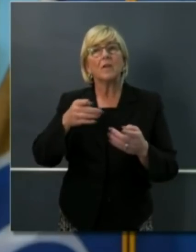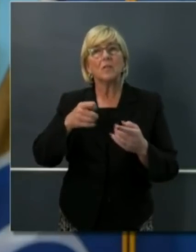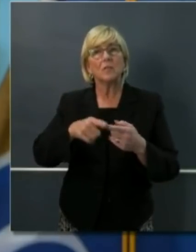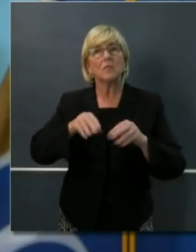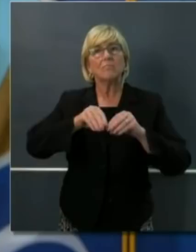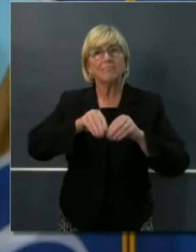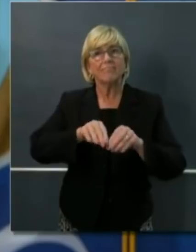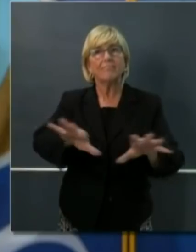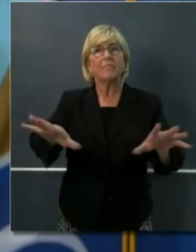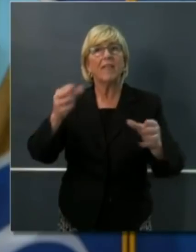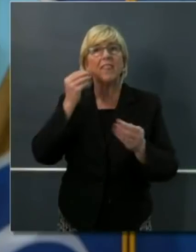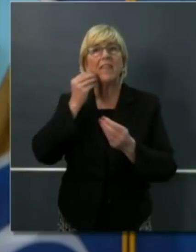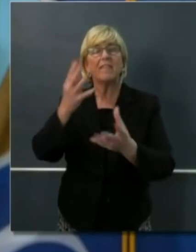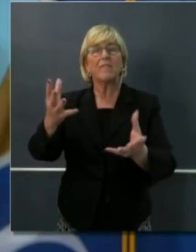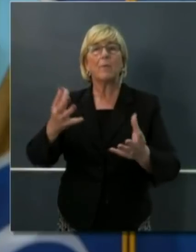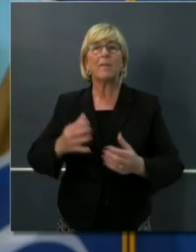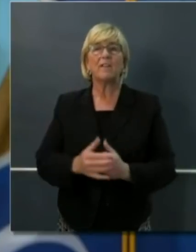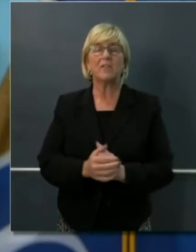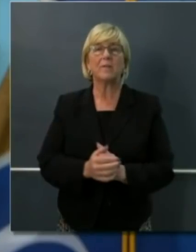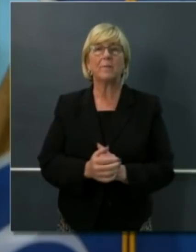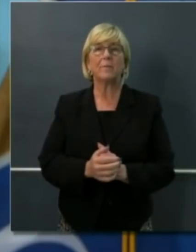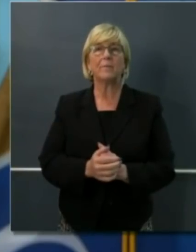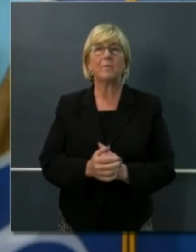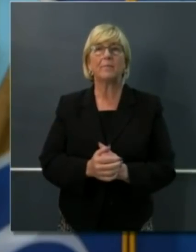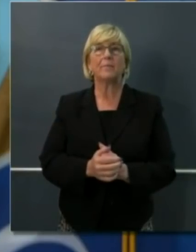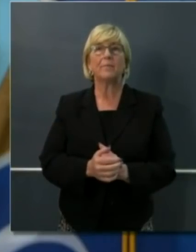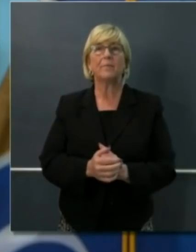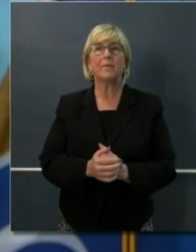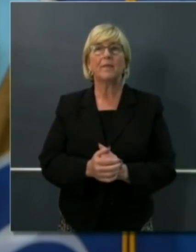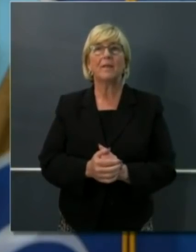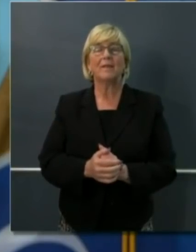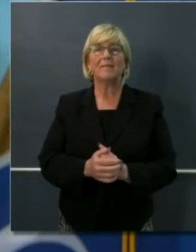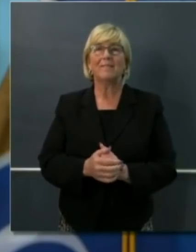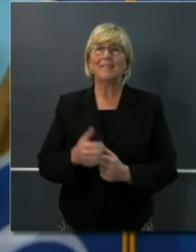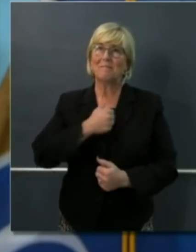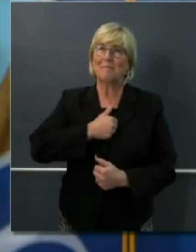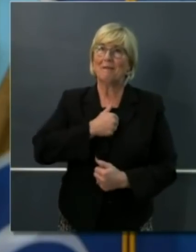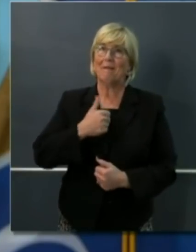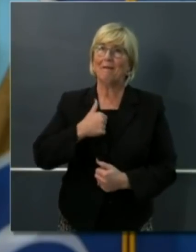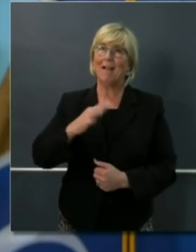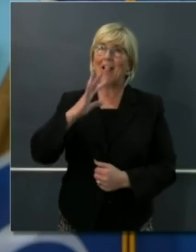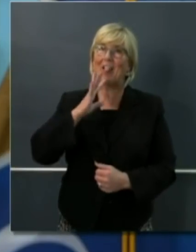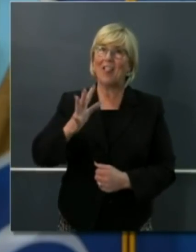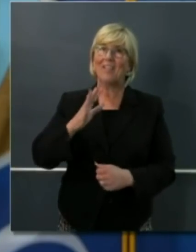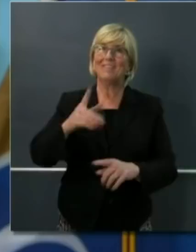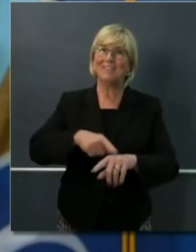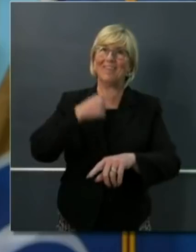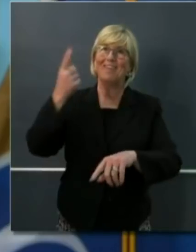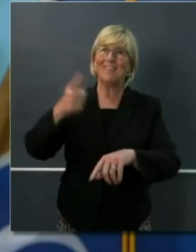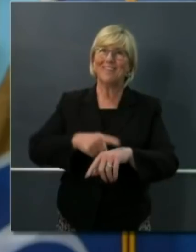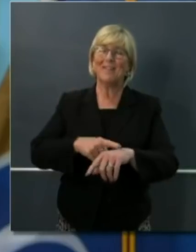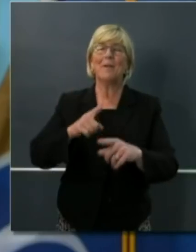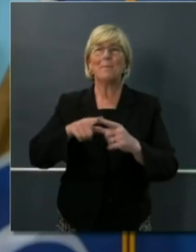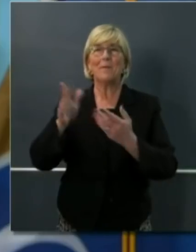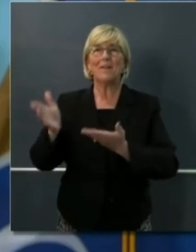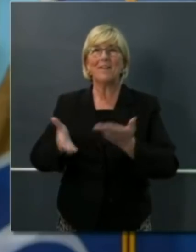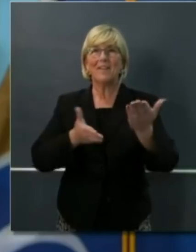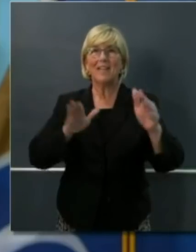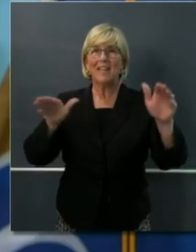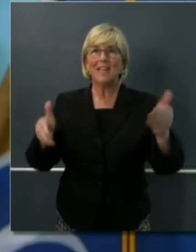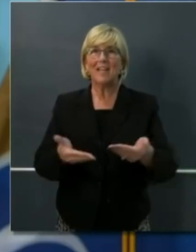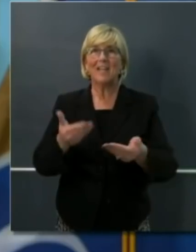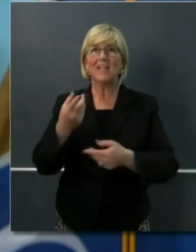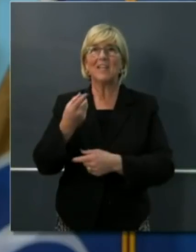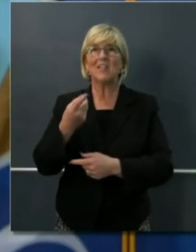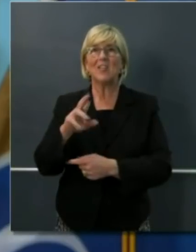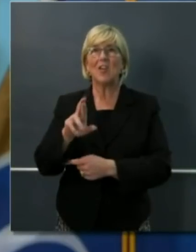focus here with you. So with that, forgive the long-windedness, by the way, of that opening comment. With that, I'll introduce